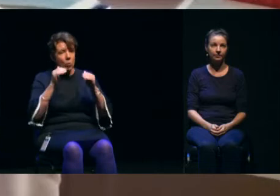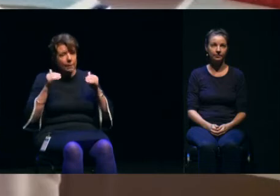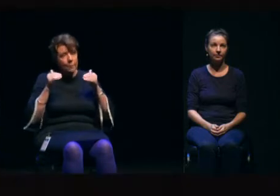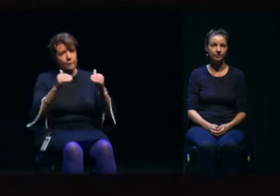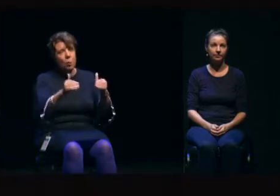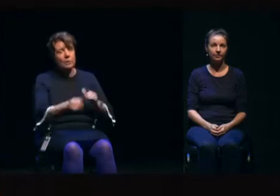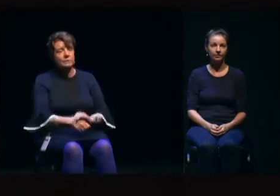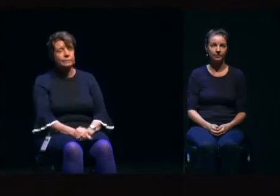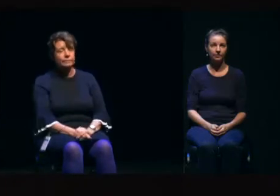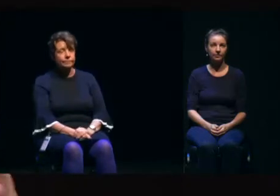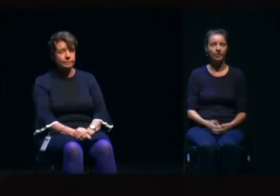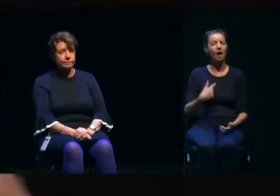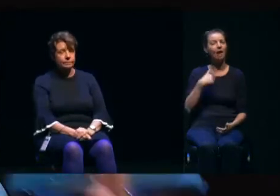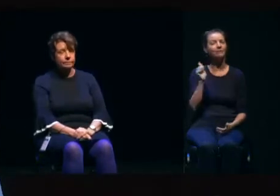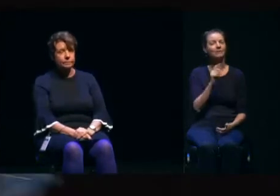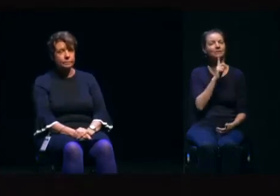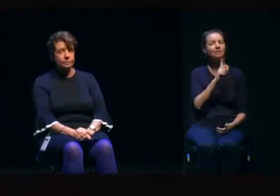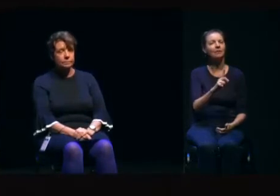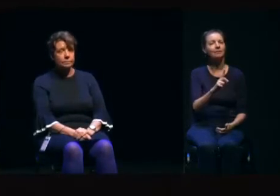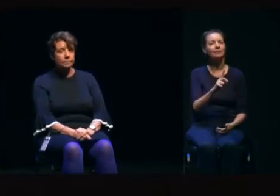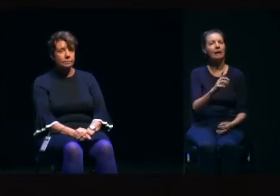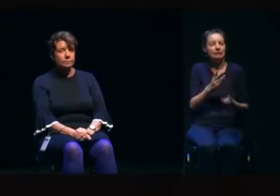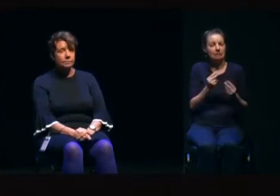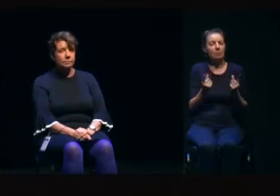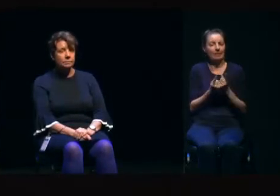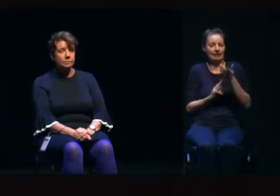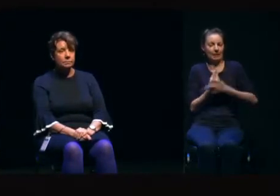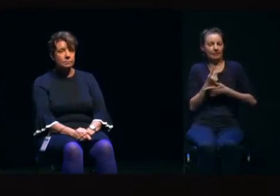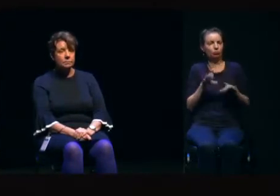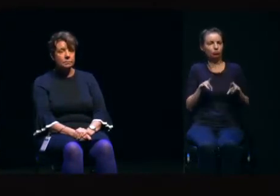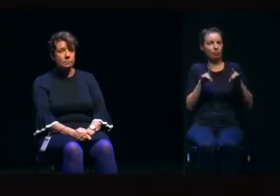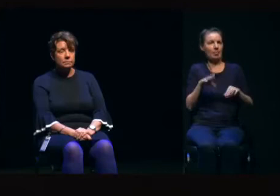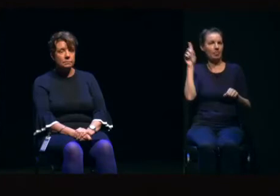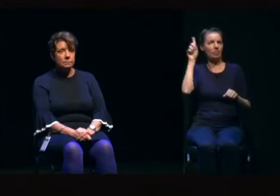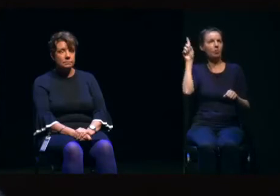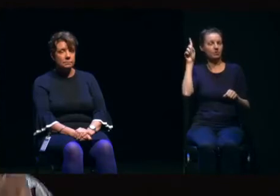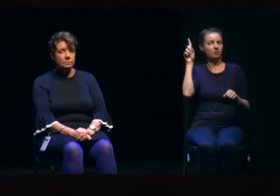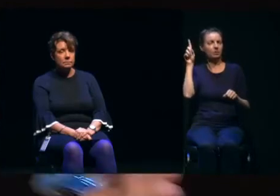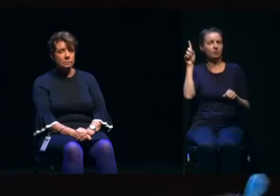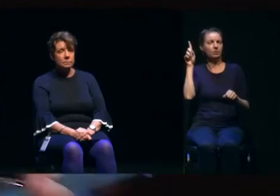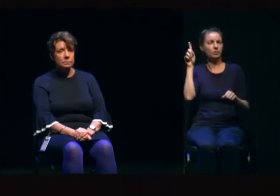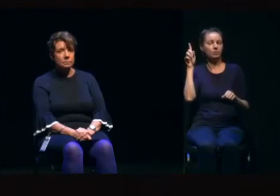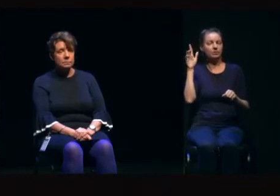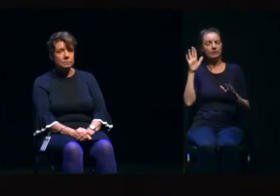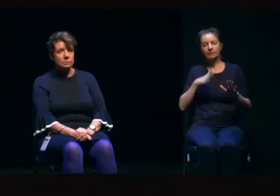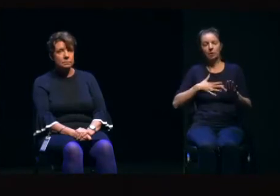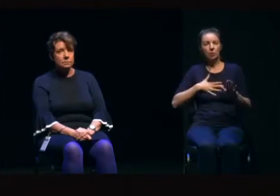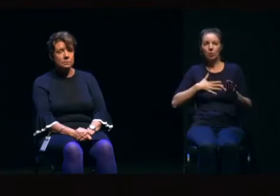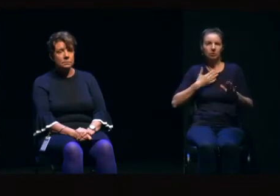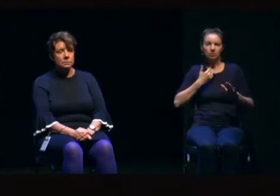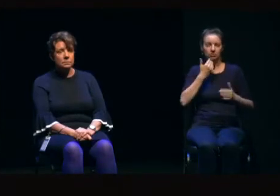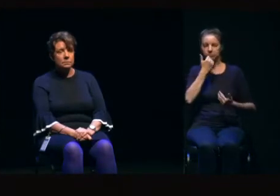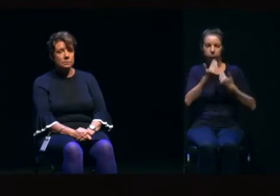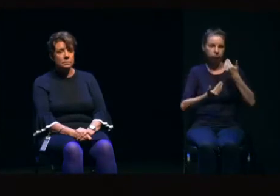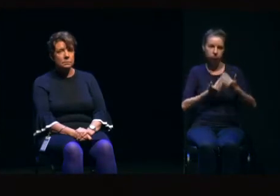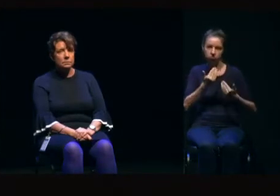forward. Because as I mentioned, there are things happening in Australia at the moment which are not useful to take you through individually, I don't